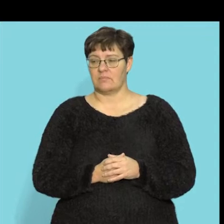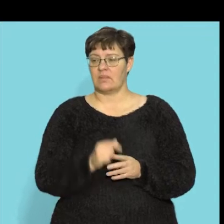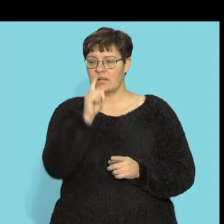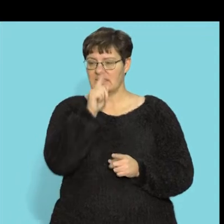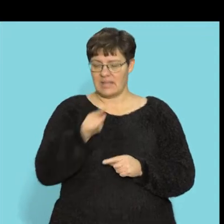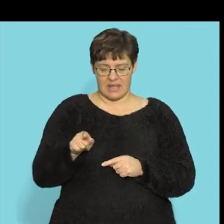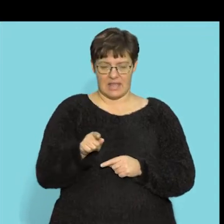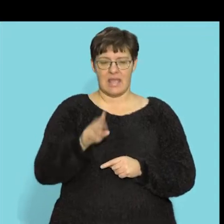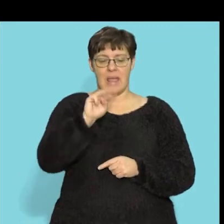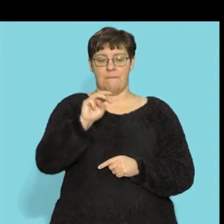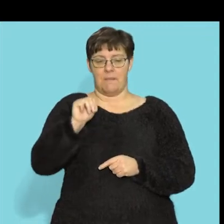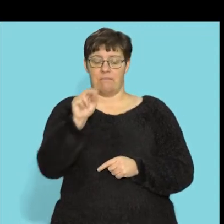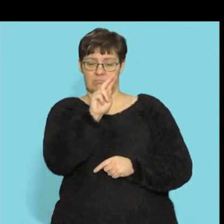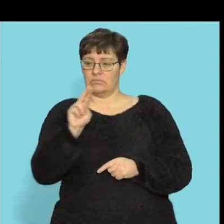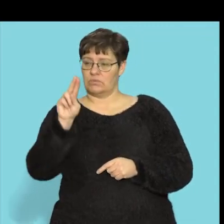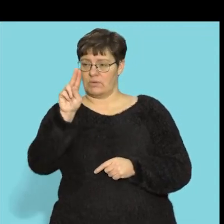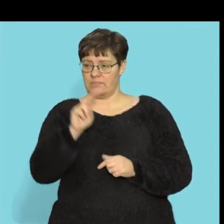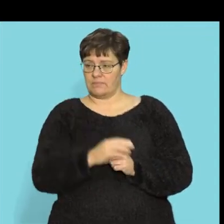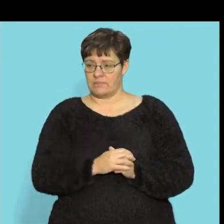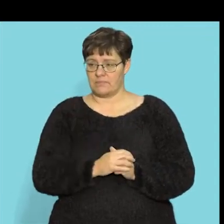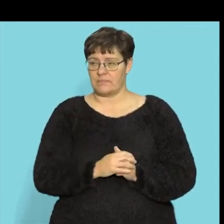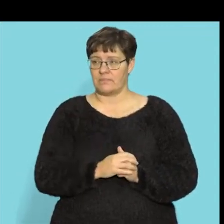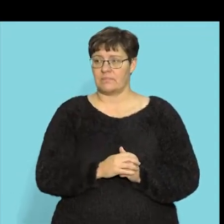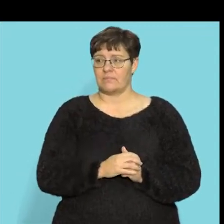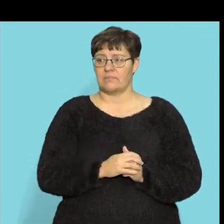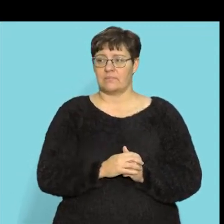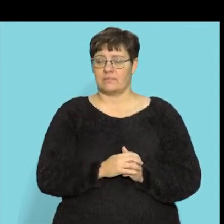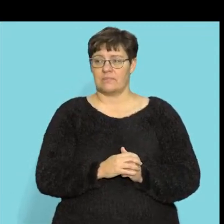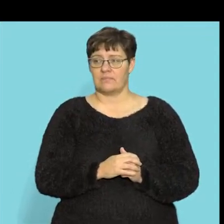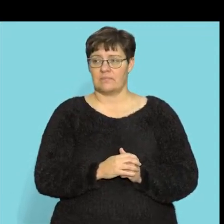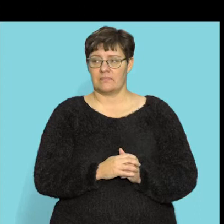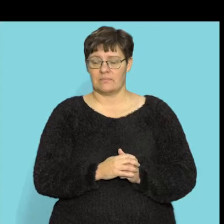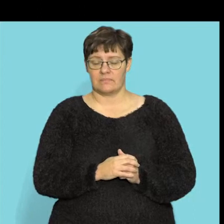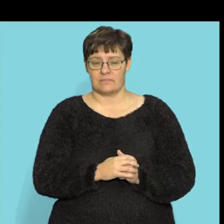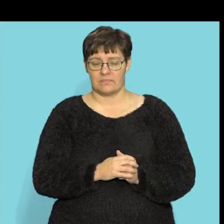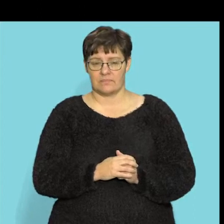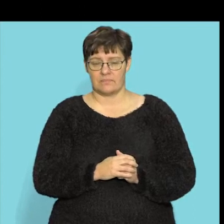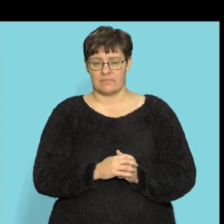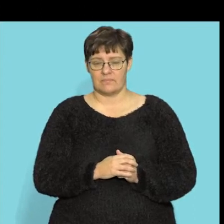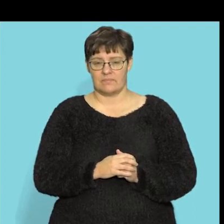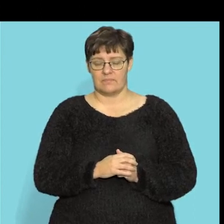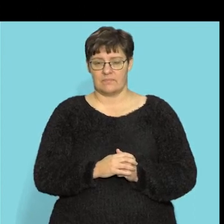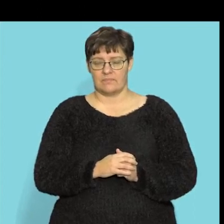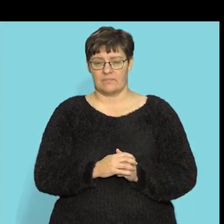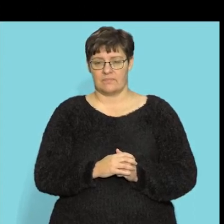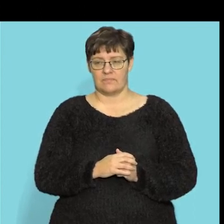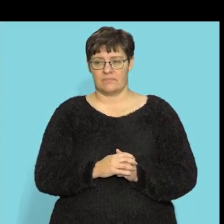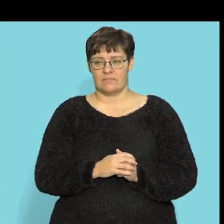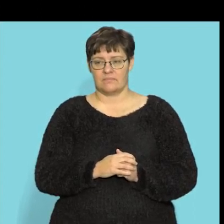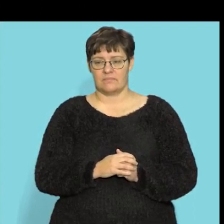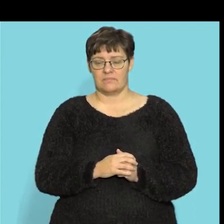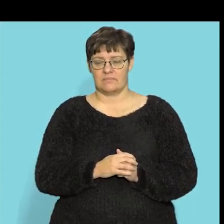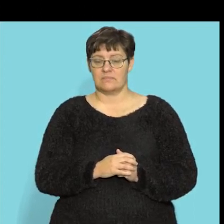terms of diameter. You can take note of the units. So this is measured in millimeters squared. So that's the cross-sectional